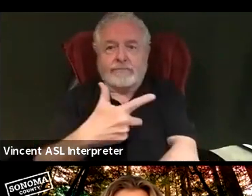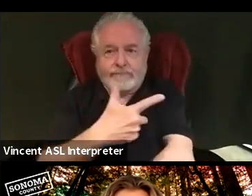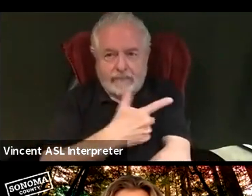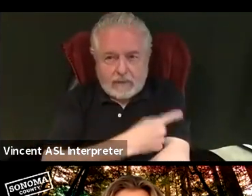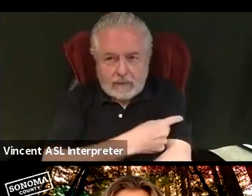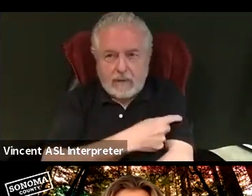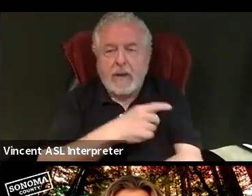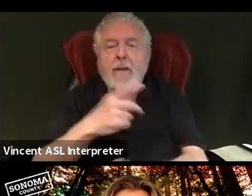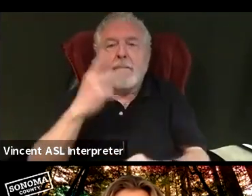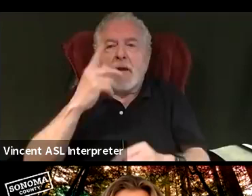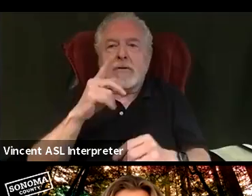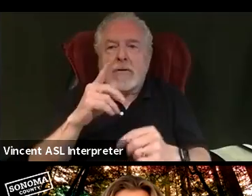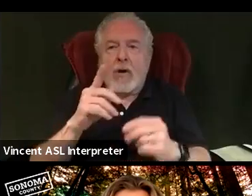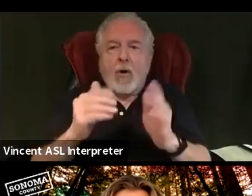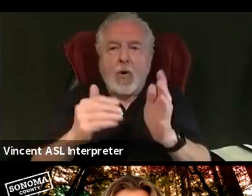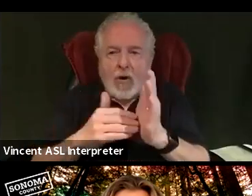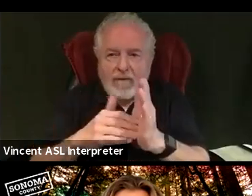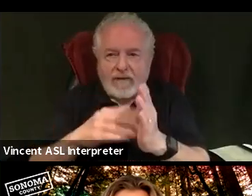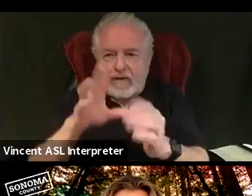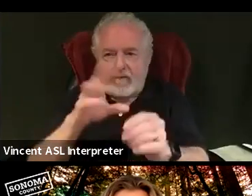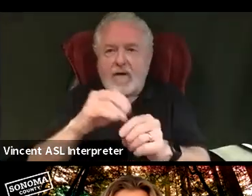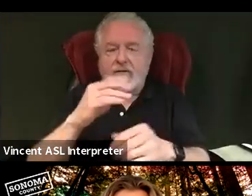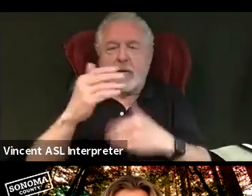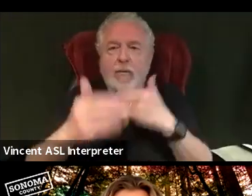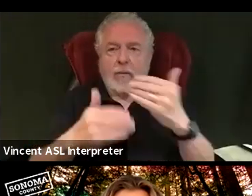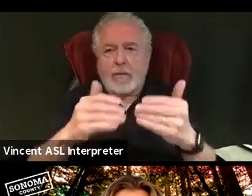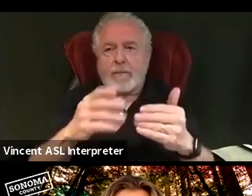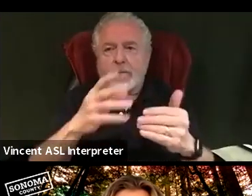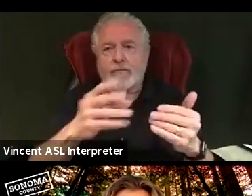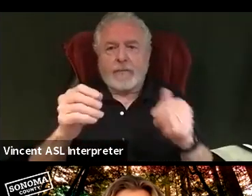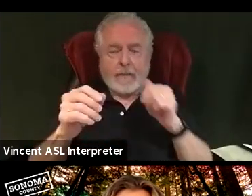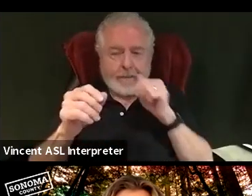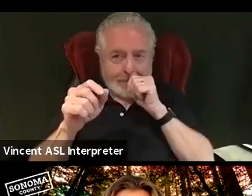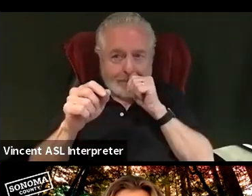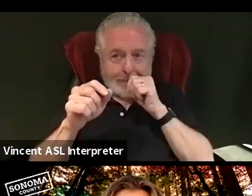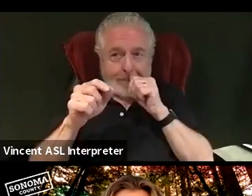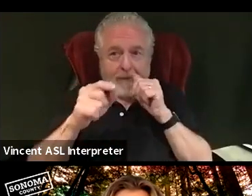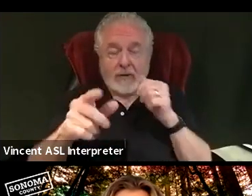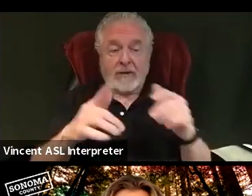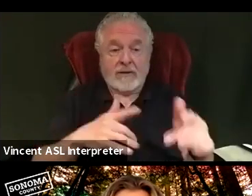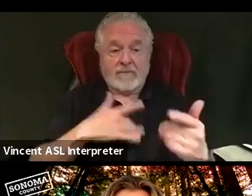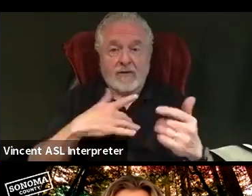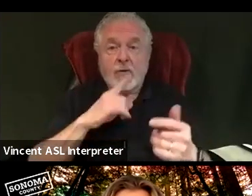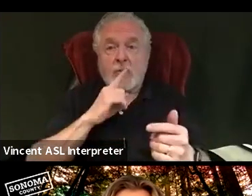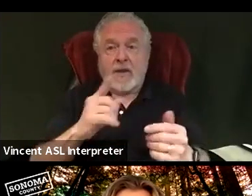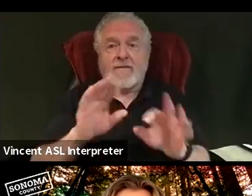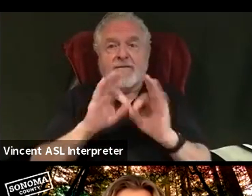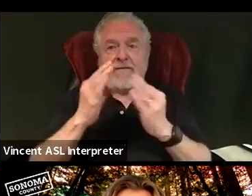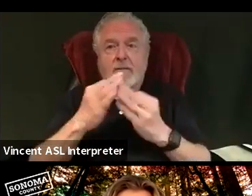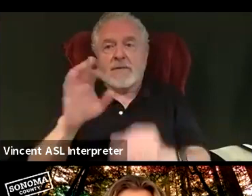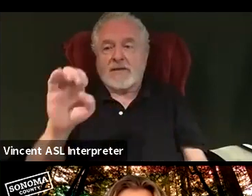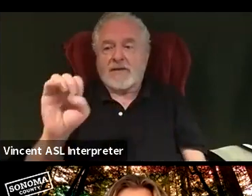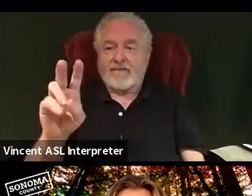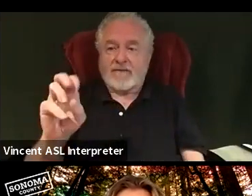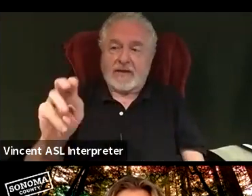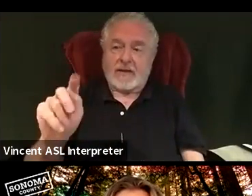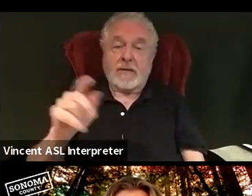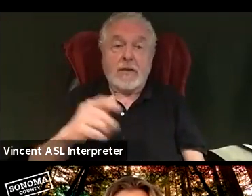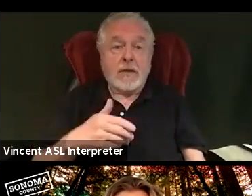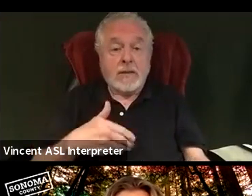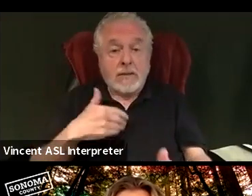vaccine. Parents are often involved in the process, and those events are really family events. The younger